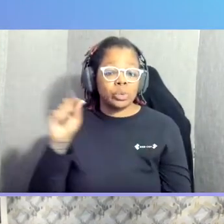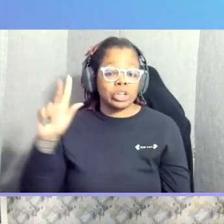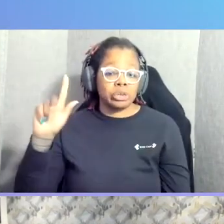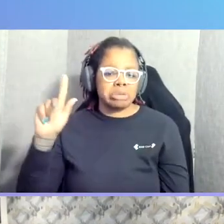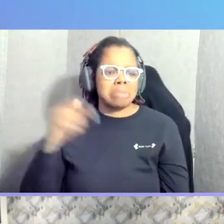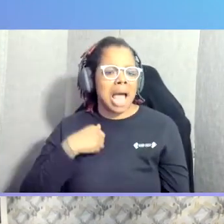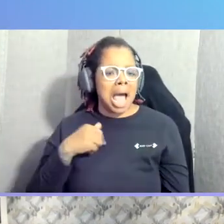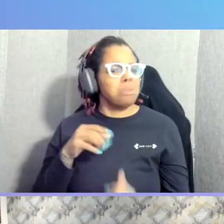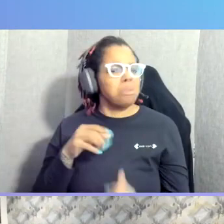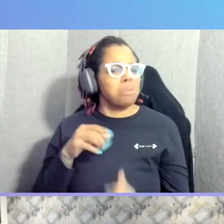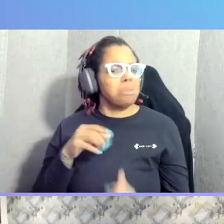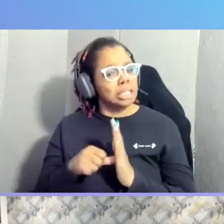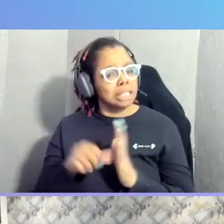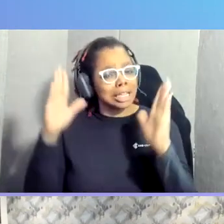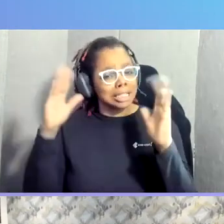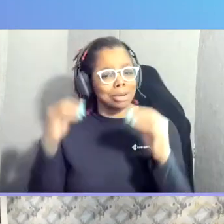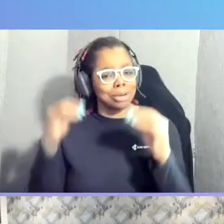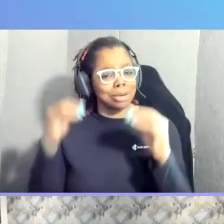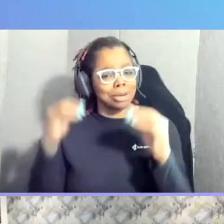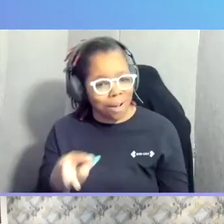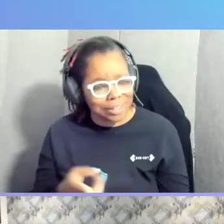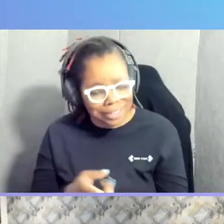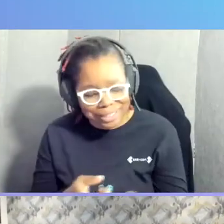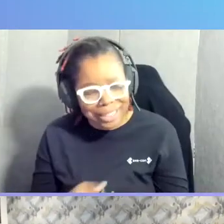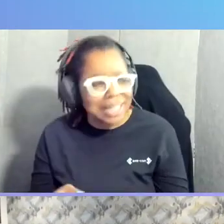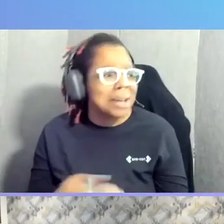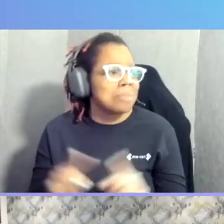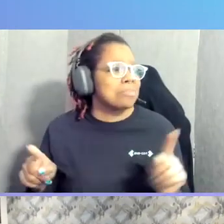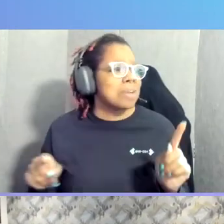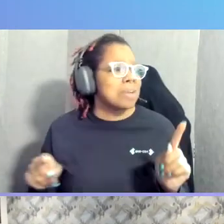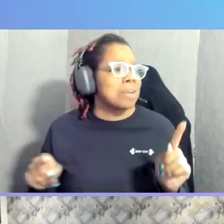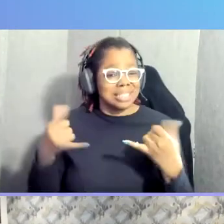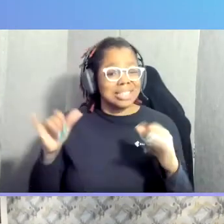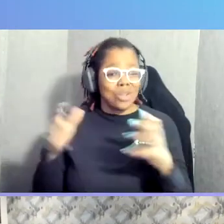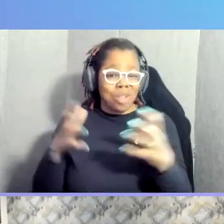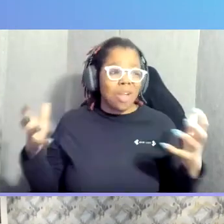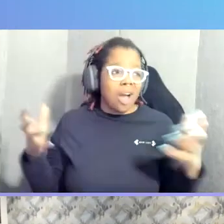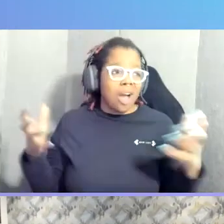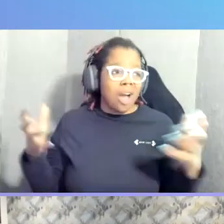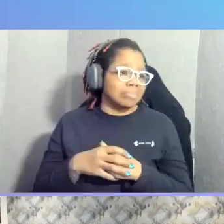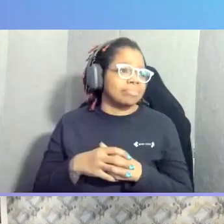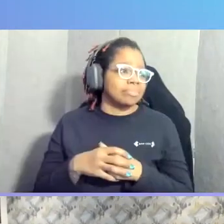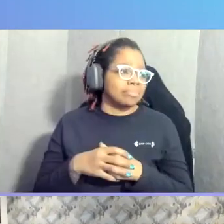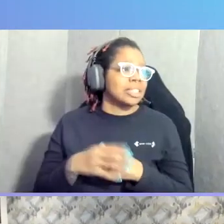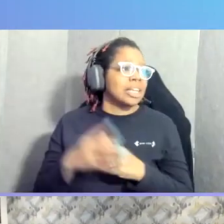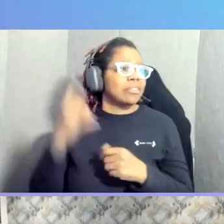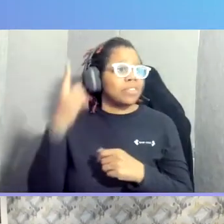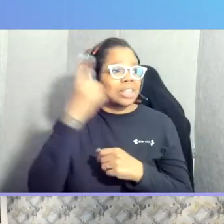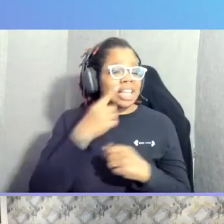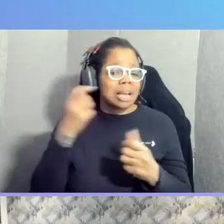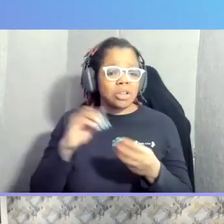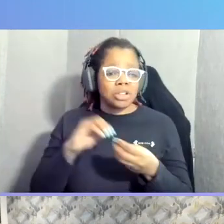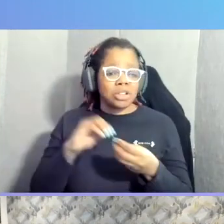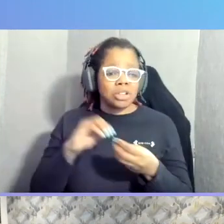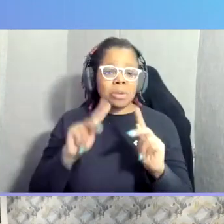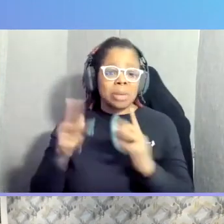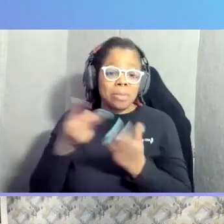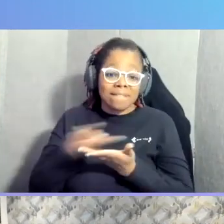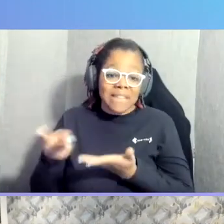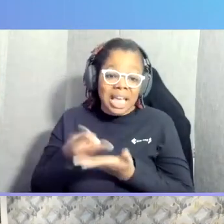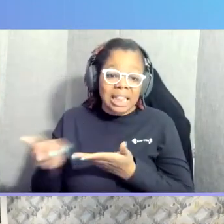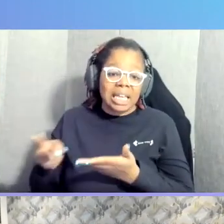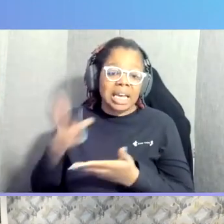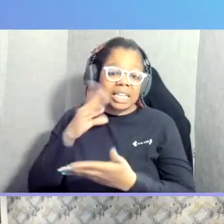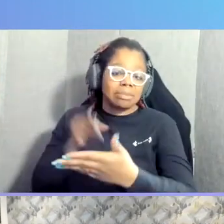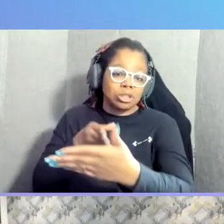expecting more, to be honest, but it's still a lot if you think about the amount of people like failing and being